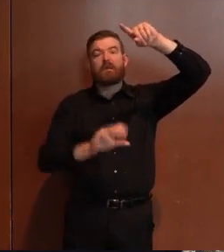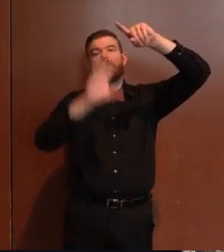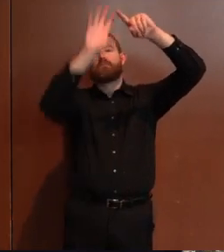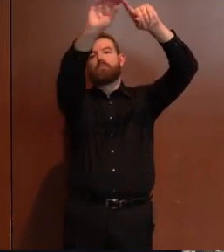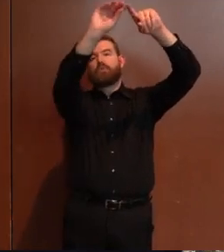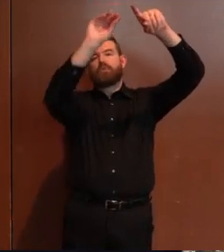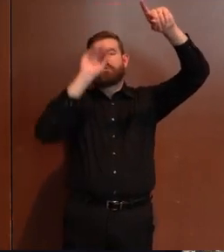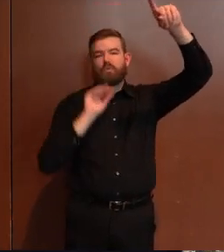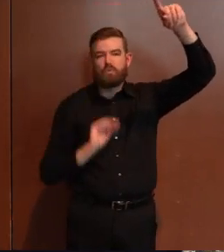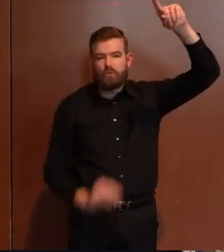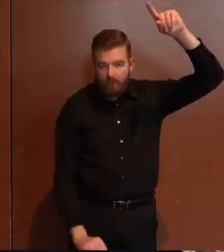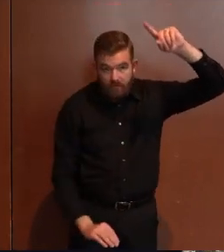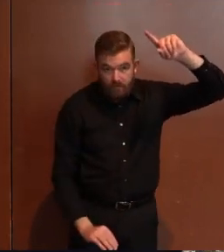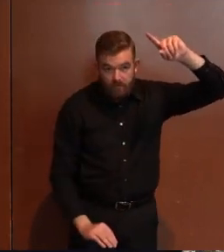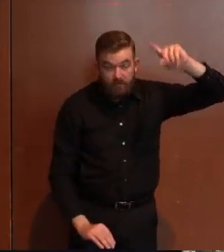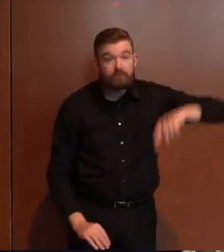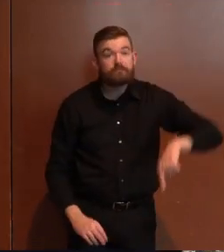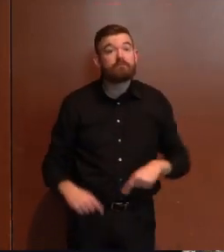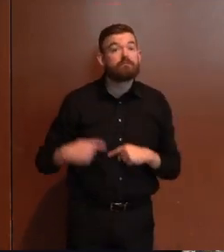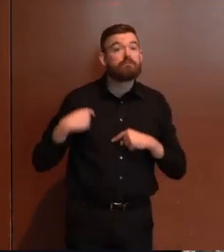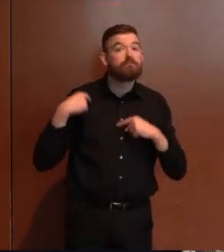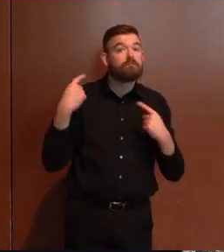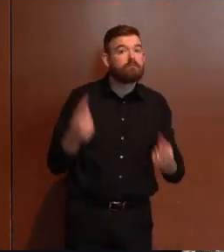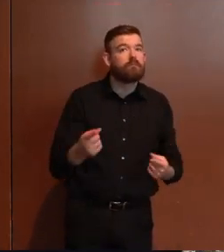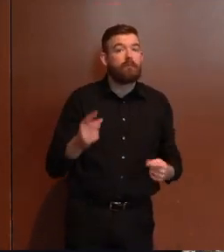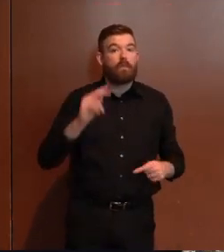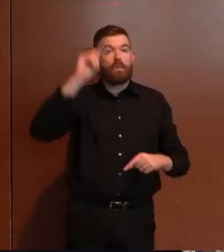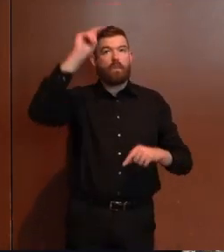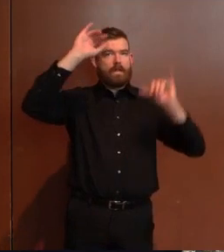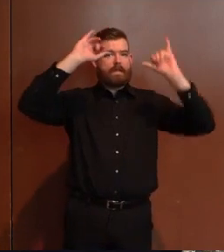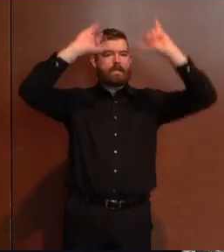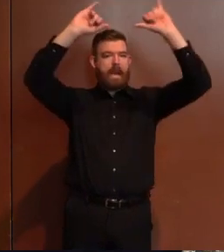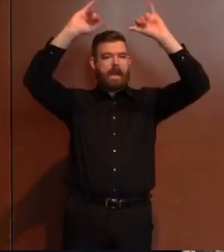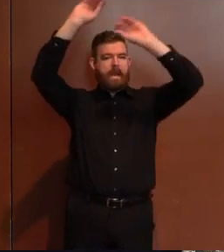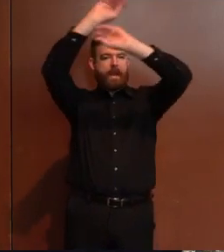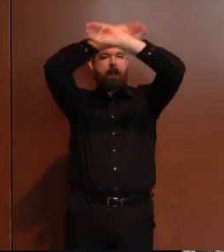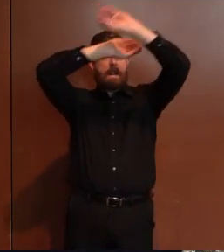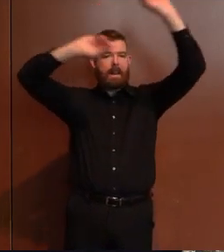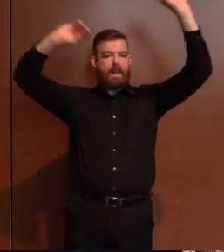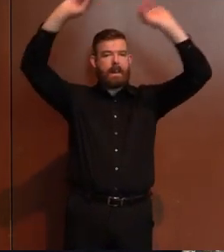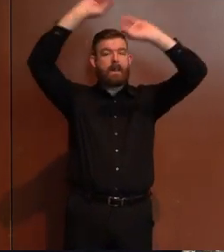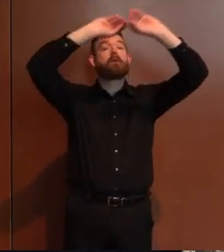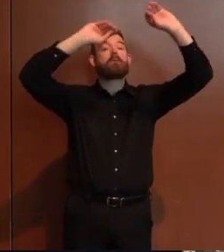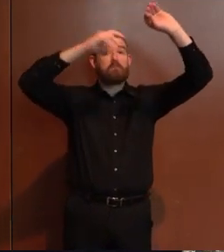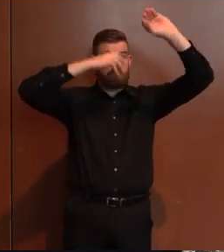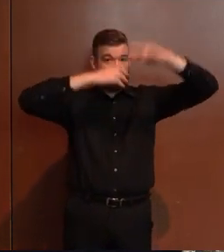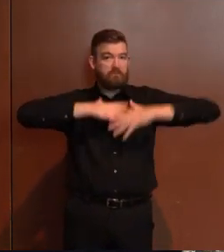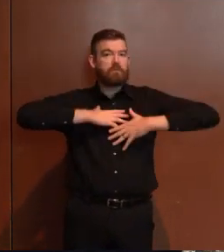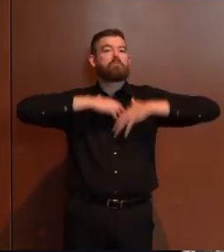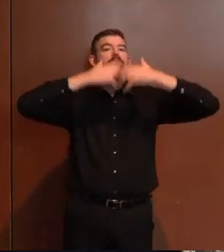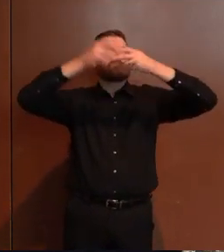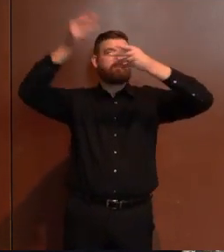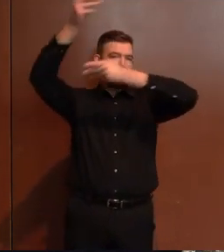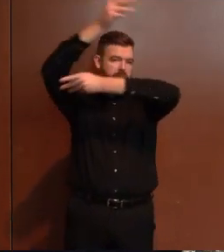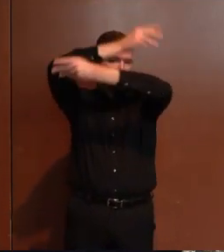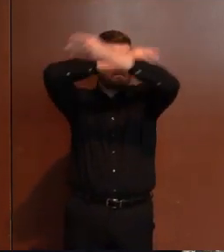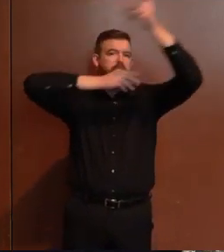far, we've moved a few things around, ventilators being the one that comes top of mind because we've had to do